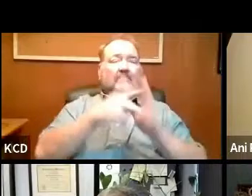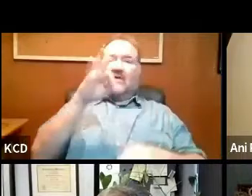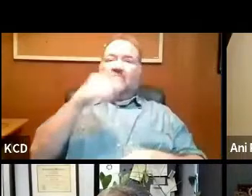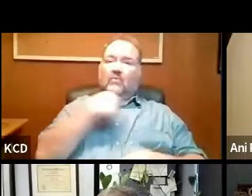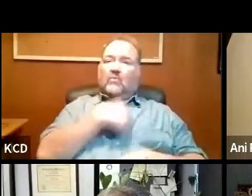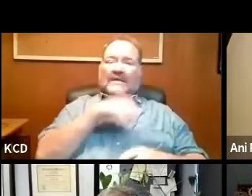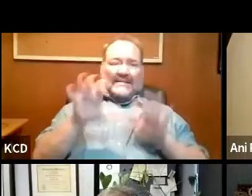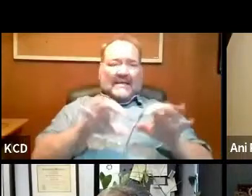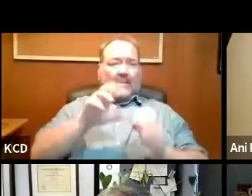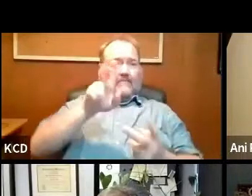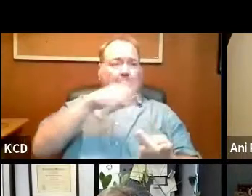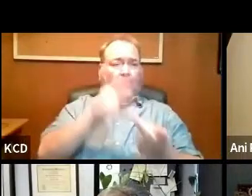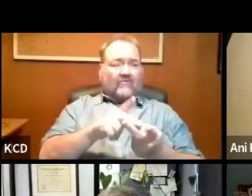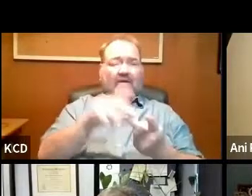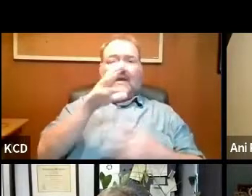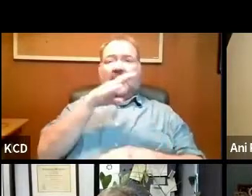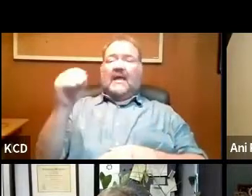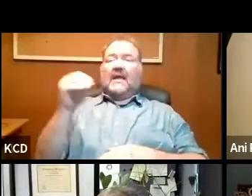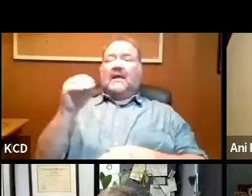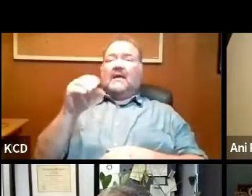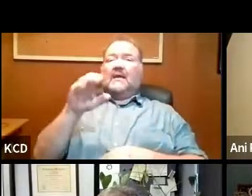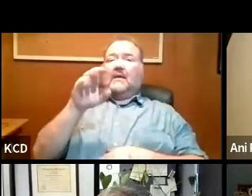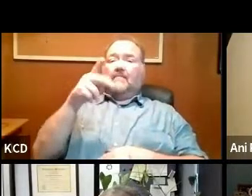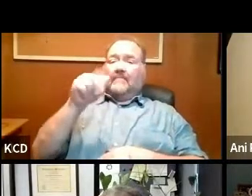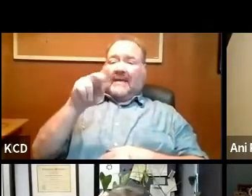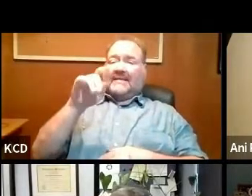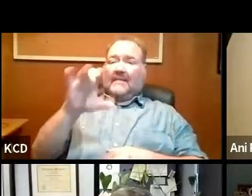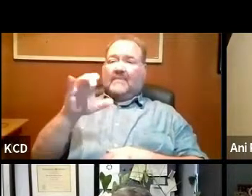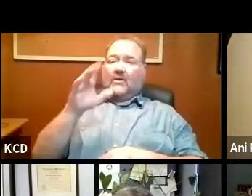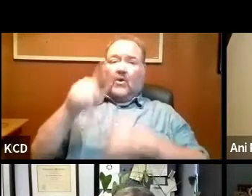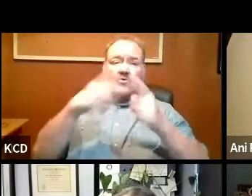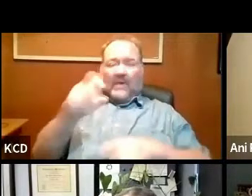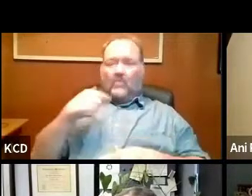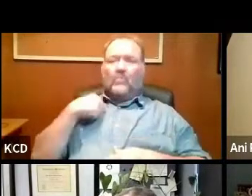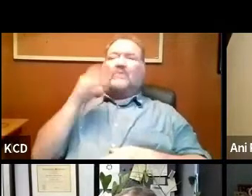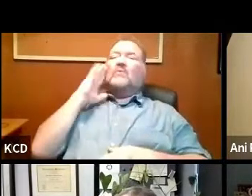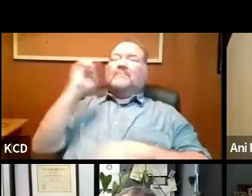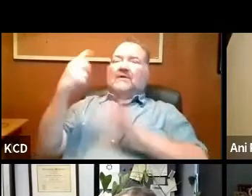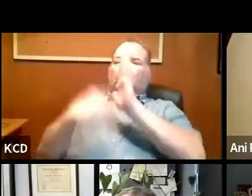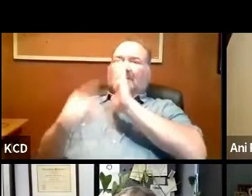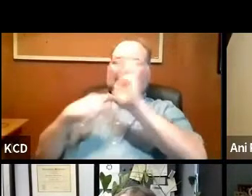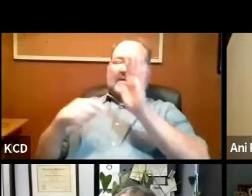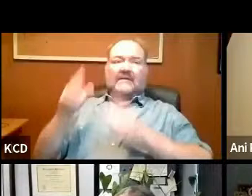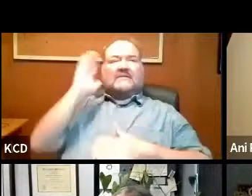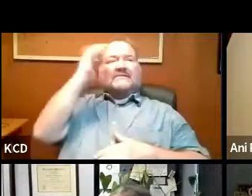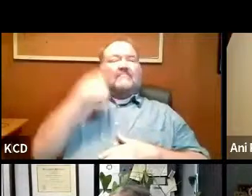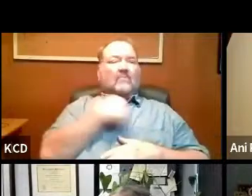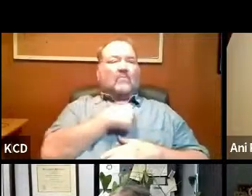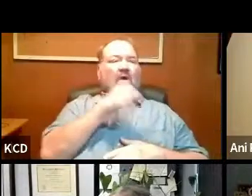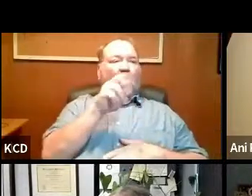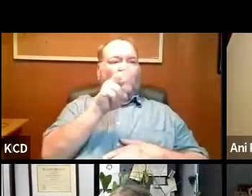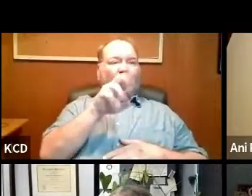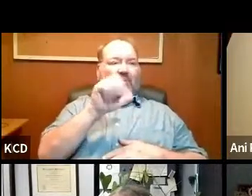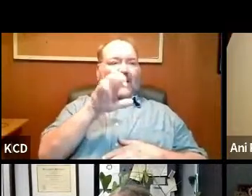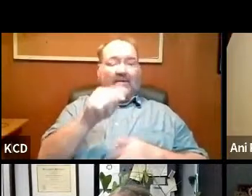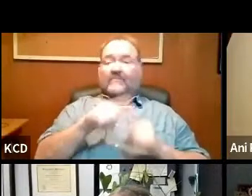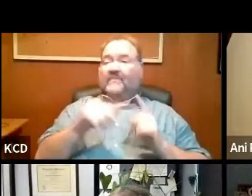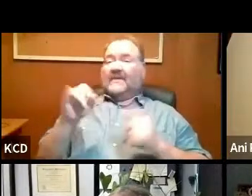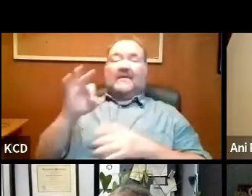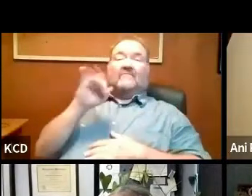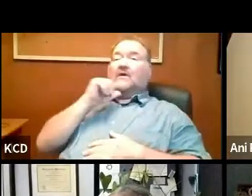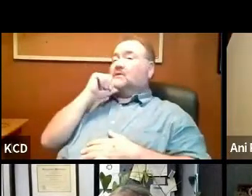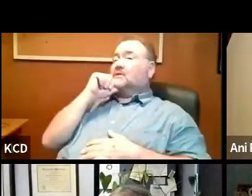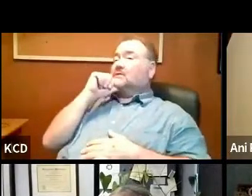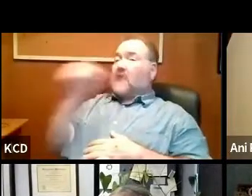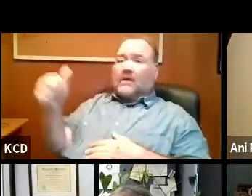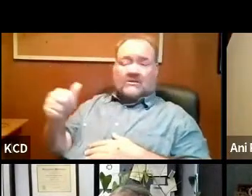perfect and the pandemic goes well, we'll be criticized because it will seem that we overreacted. And then if it doesn't go well